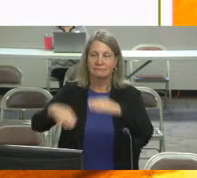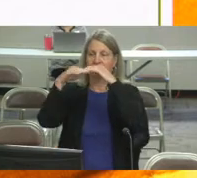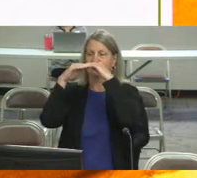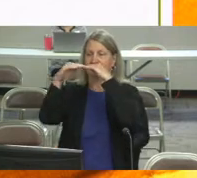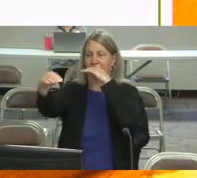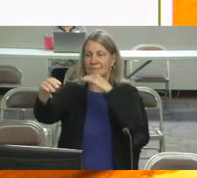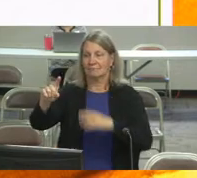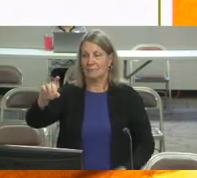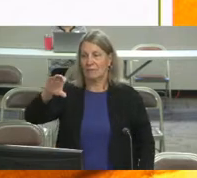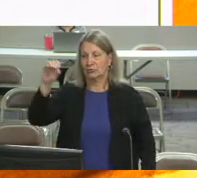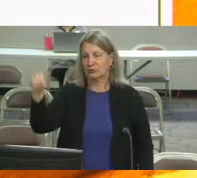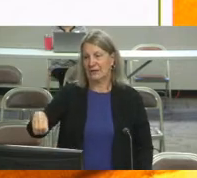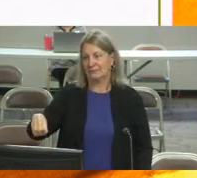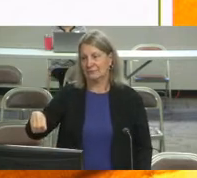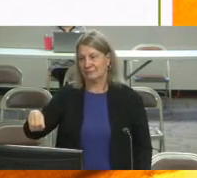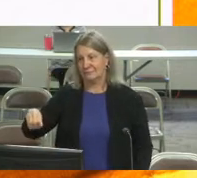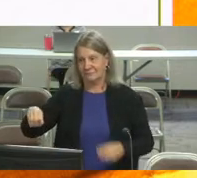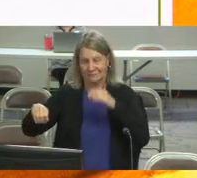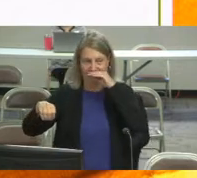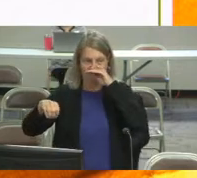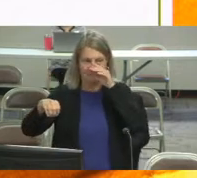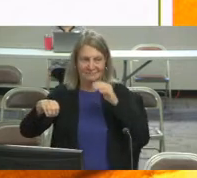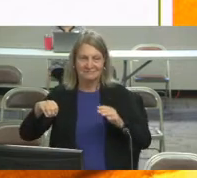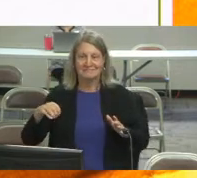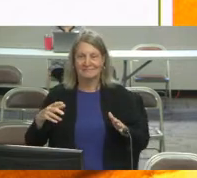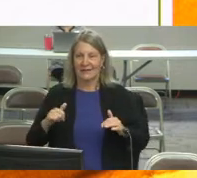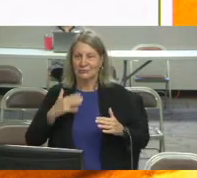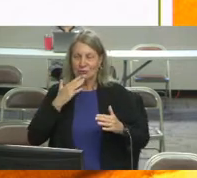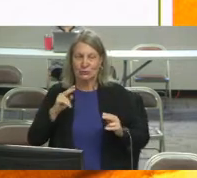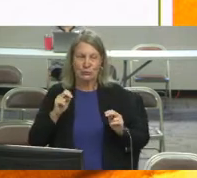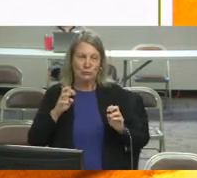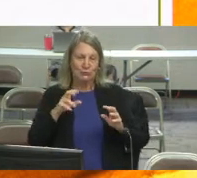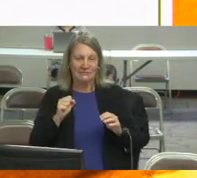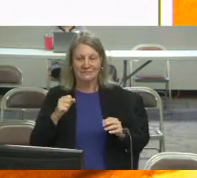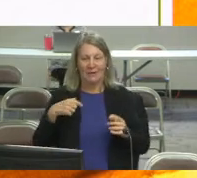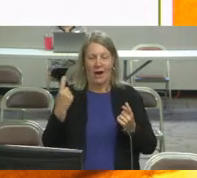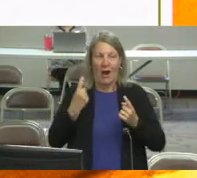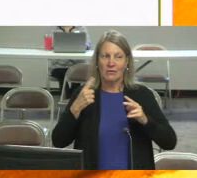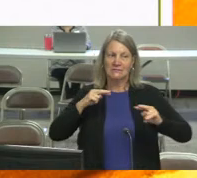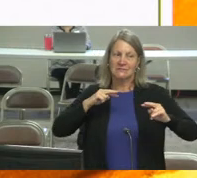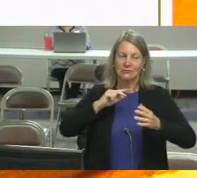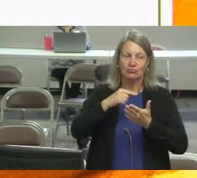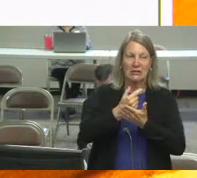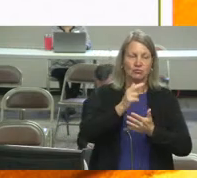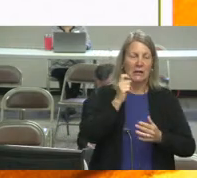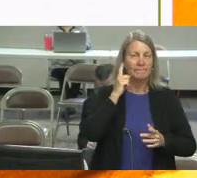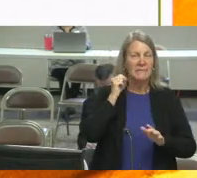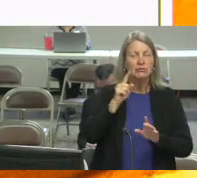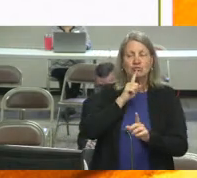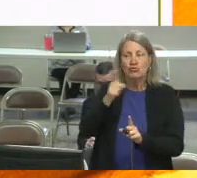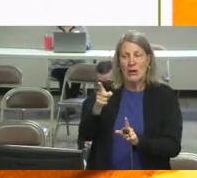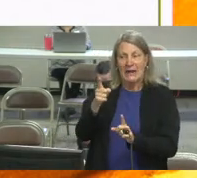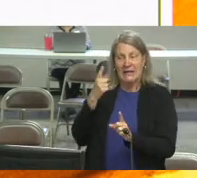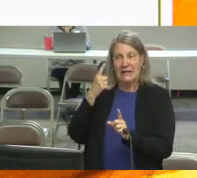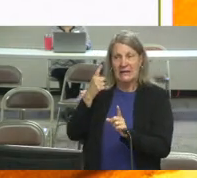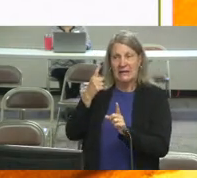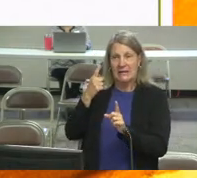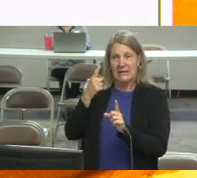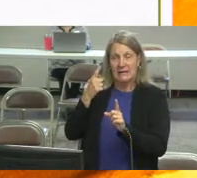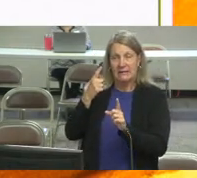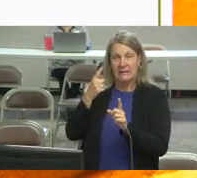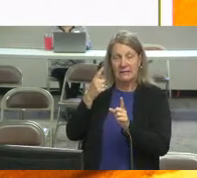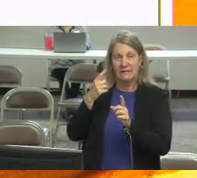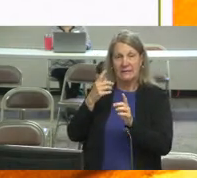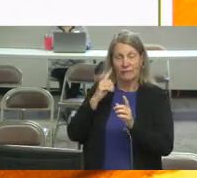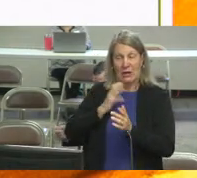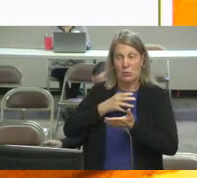our graduation rate is stable at 100 percent um that's good news I always look at our